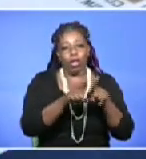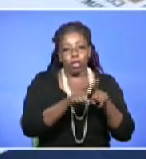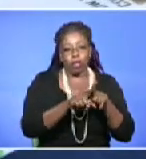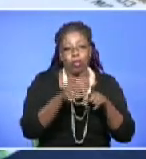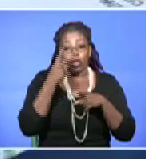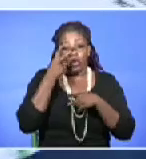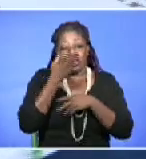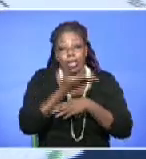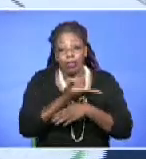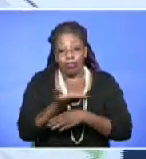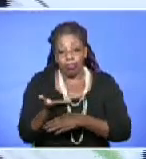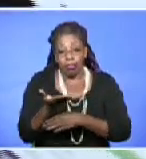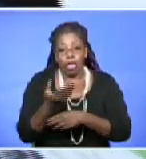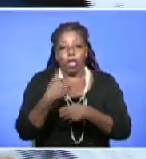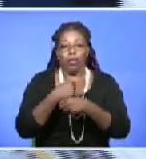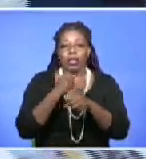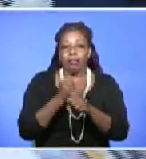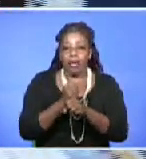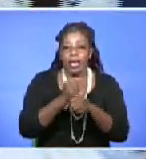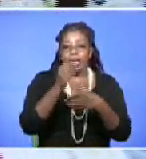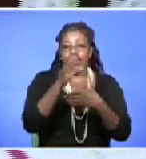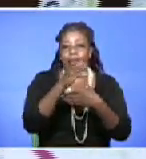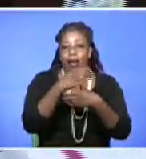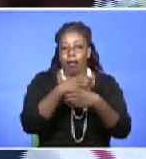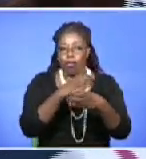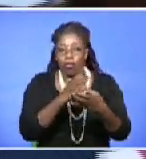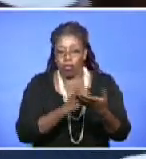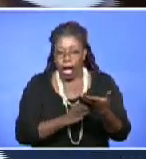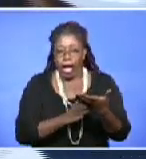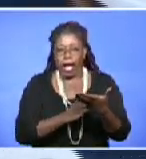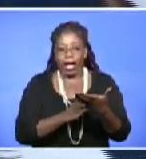you can see, we made crafts,